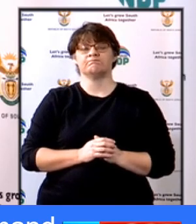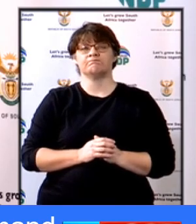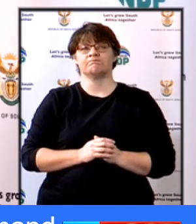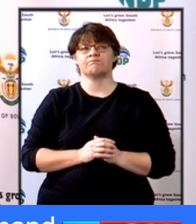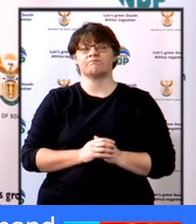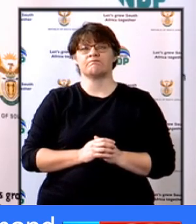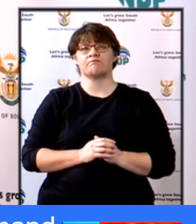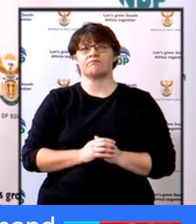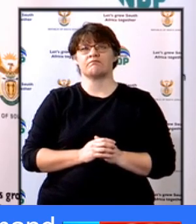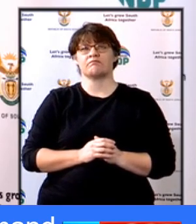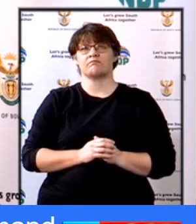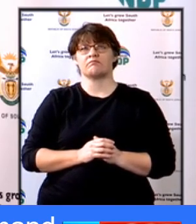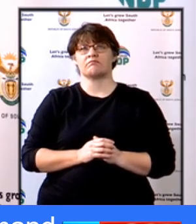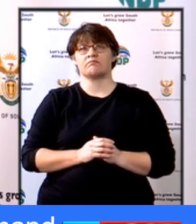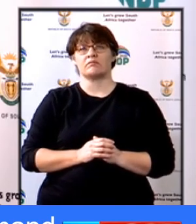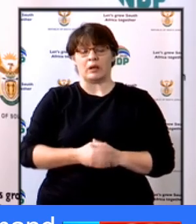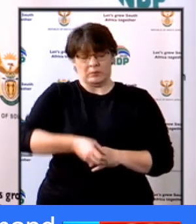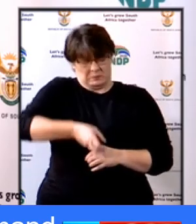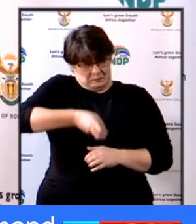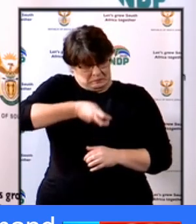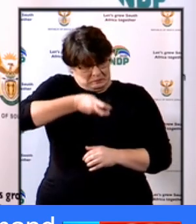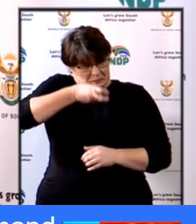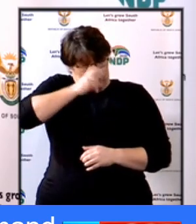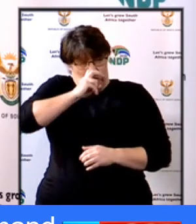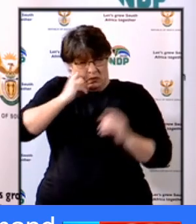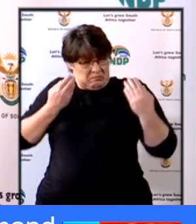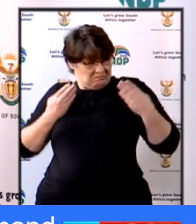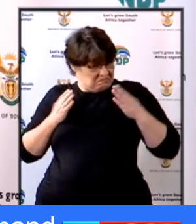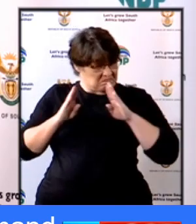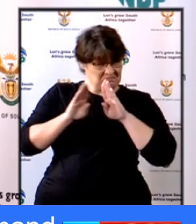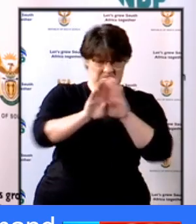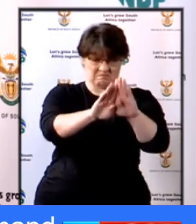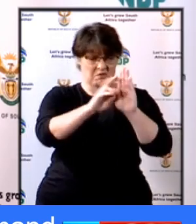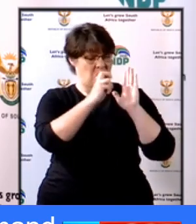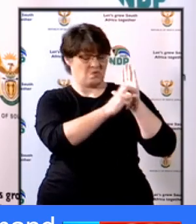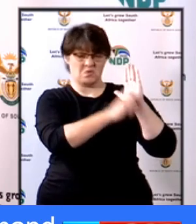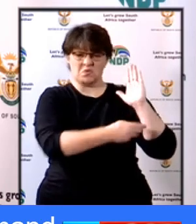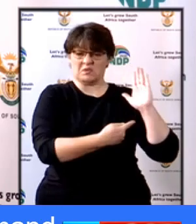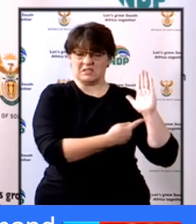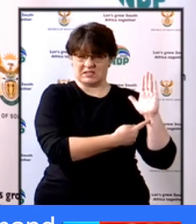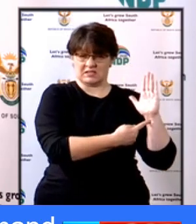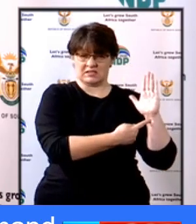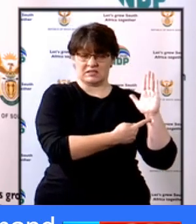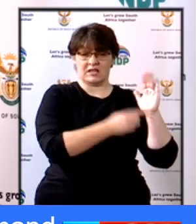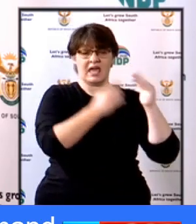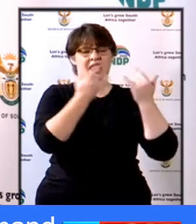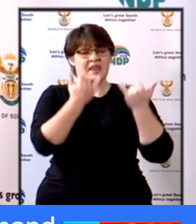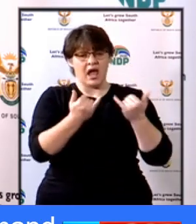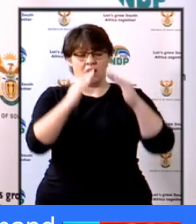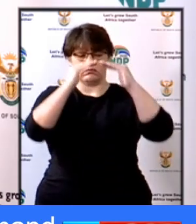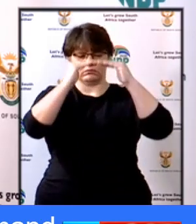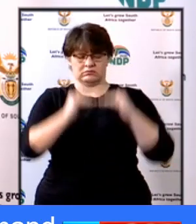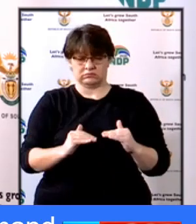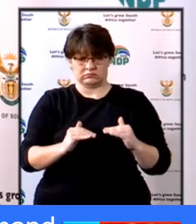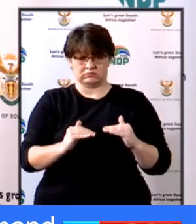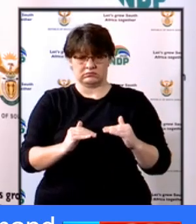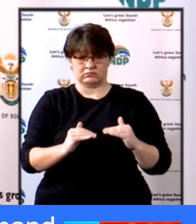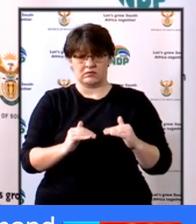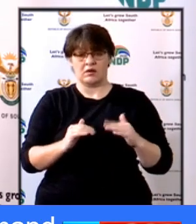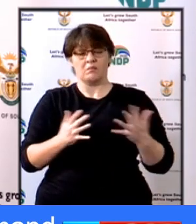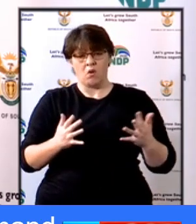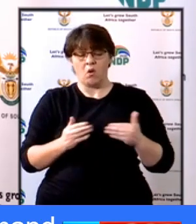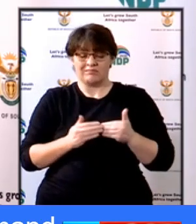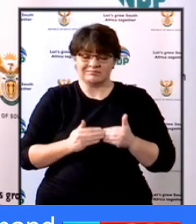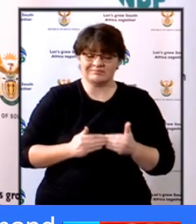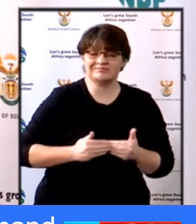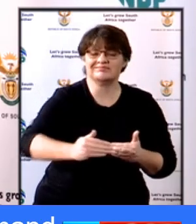how do we move from a strict lockdown to an arrangement that is more sustainable in the long